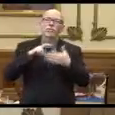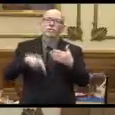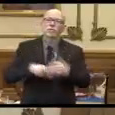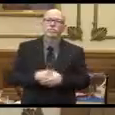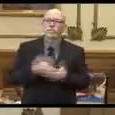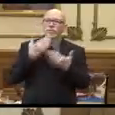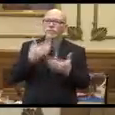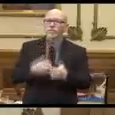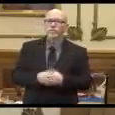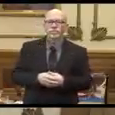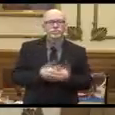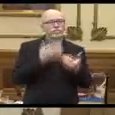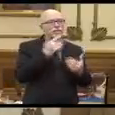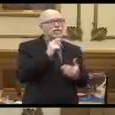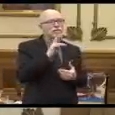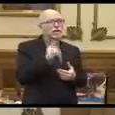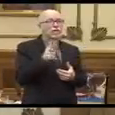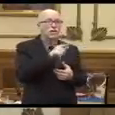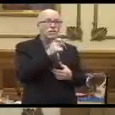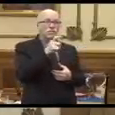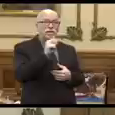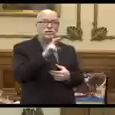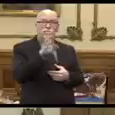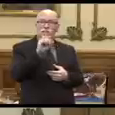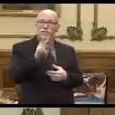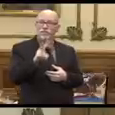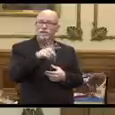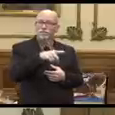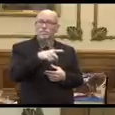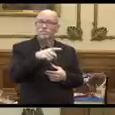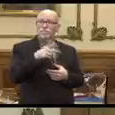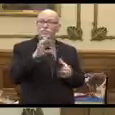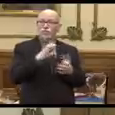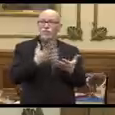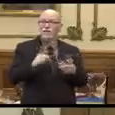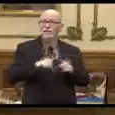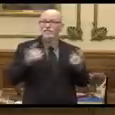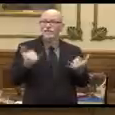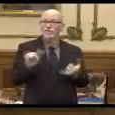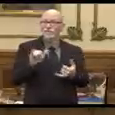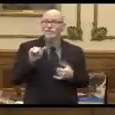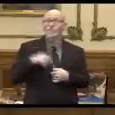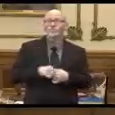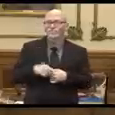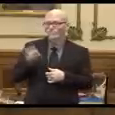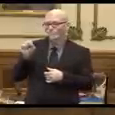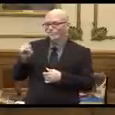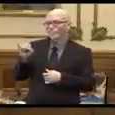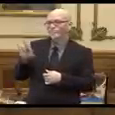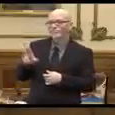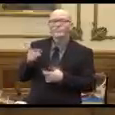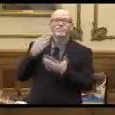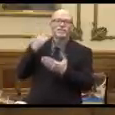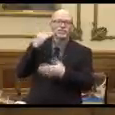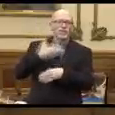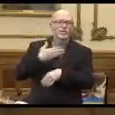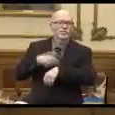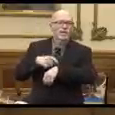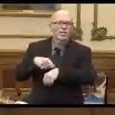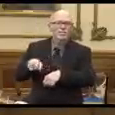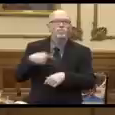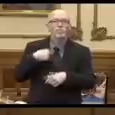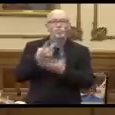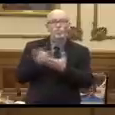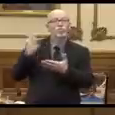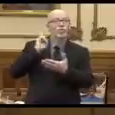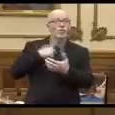Terry. Peter, the Bureau of Motor Vehicles has had to do things differently as well. We have, sir. Thank you for the time. 2 weeks